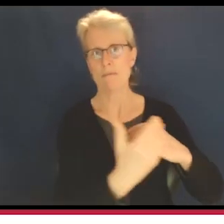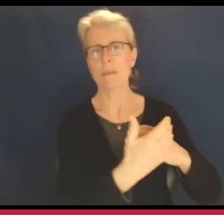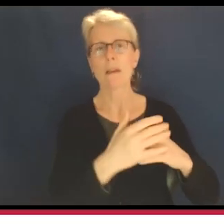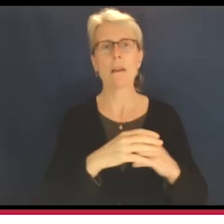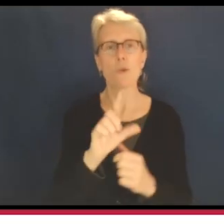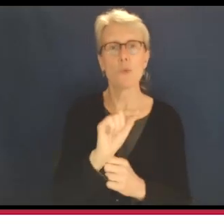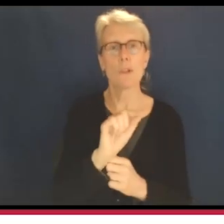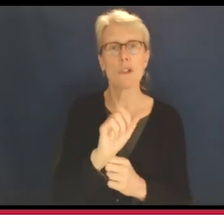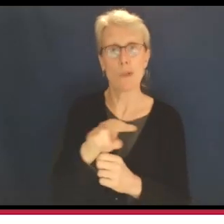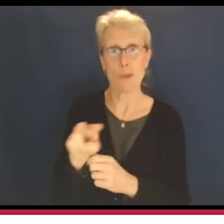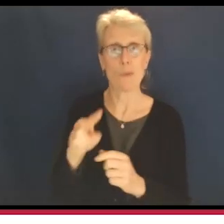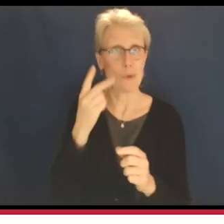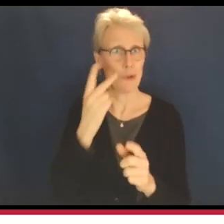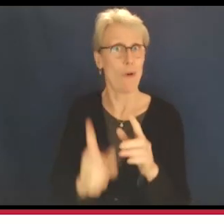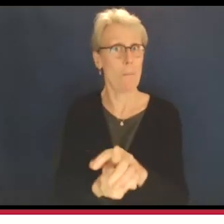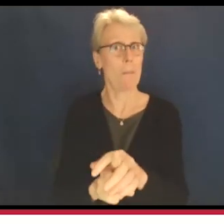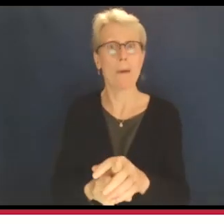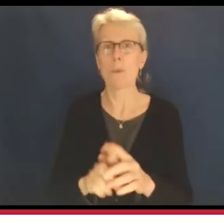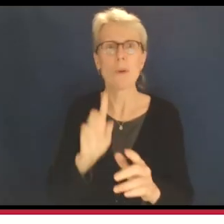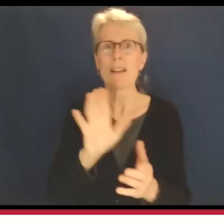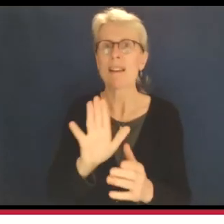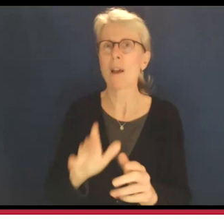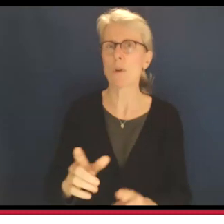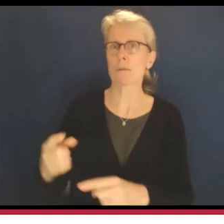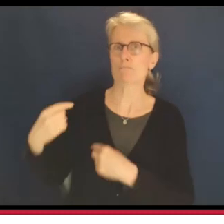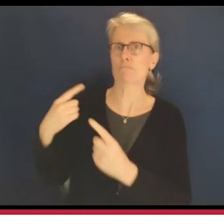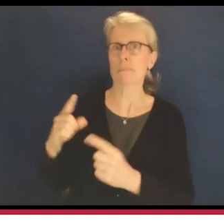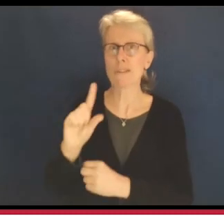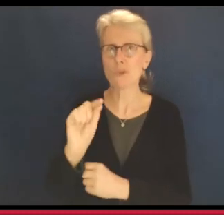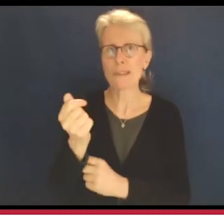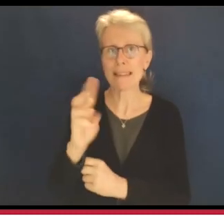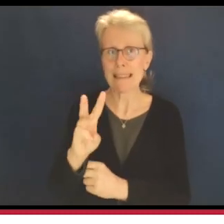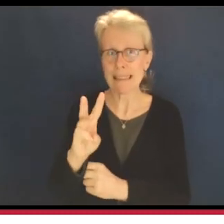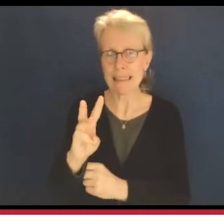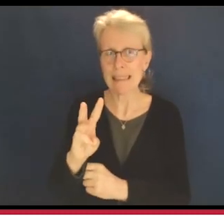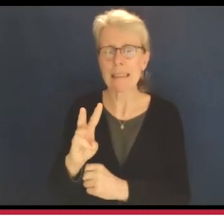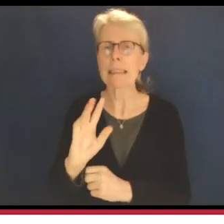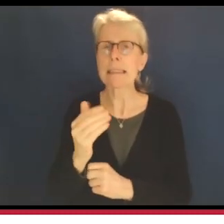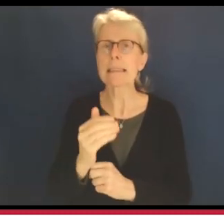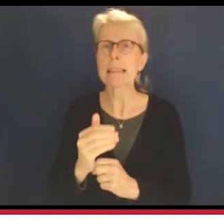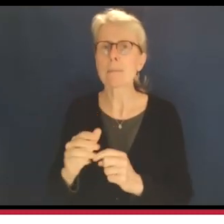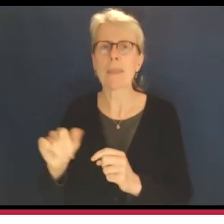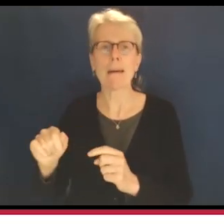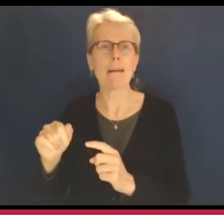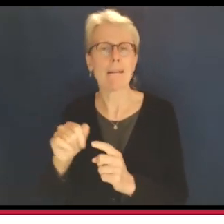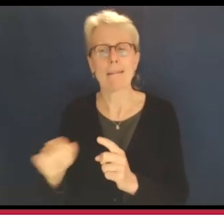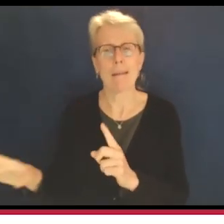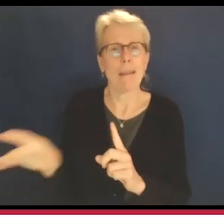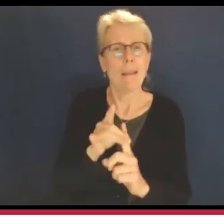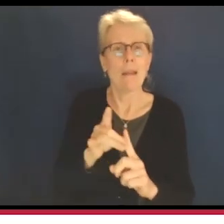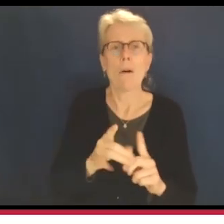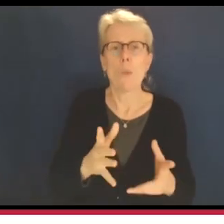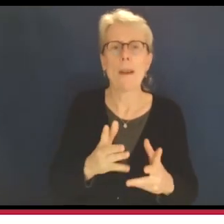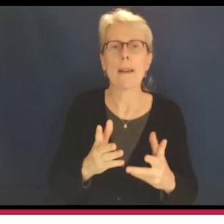around 2016, and that's based on signatures of human adaptation that go back in the phylogenetic tree before